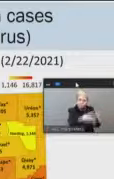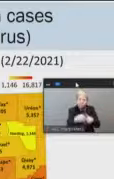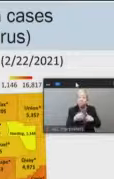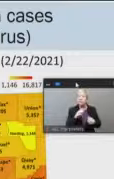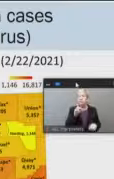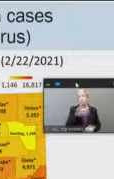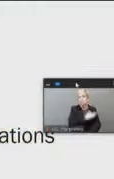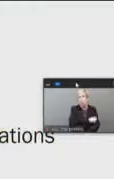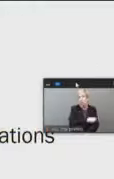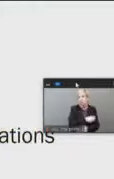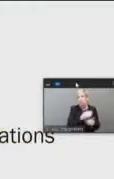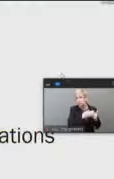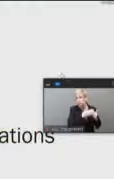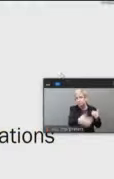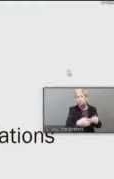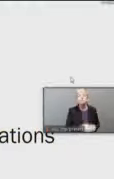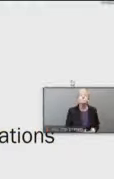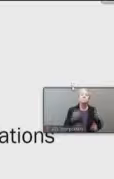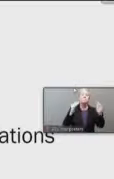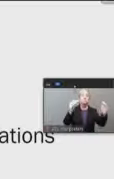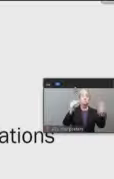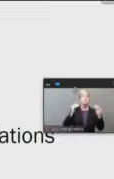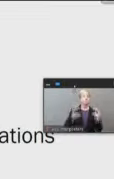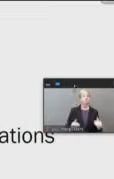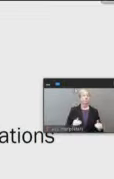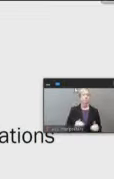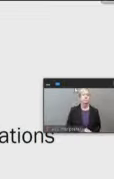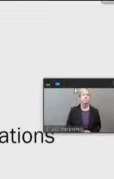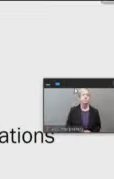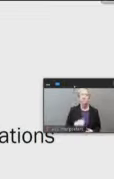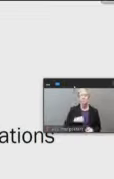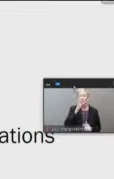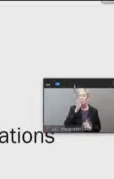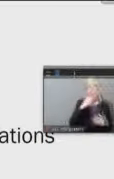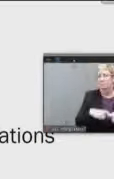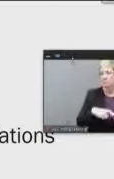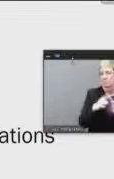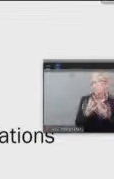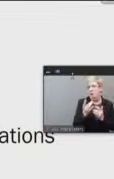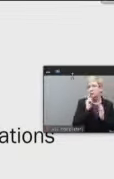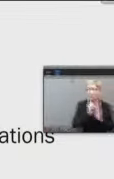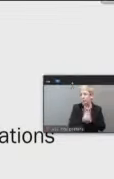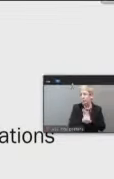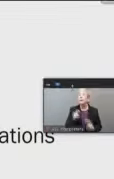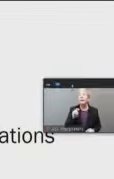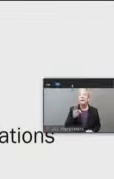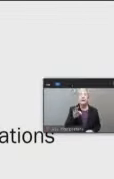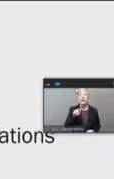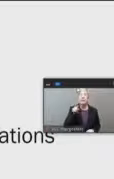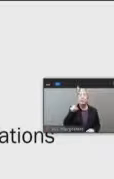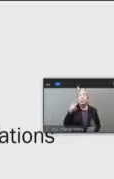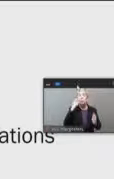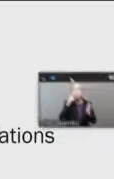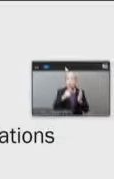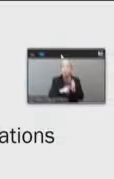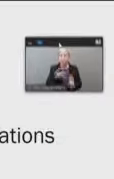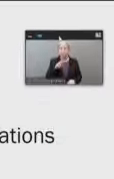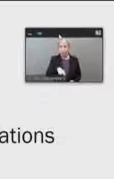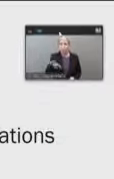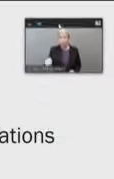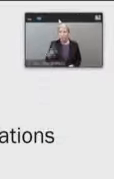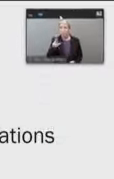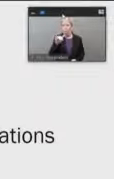please. And I'm going to pause there for just a second. If you noted that Rio Arriba was